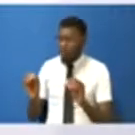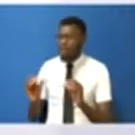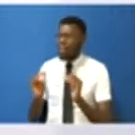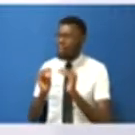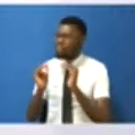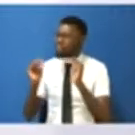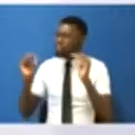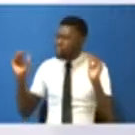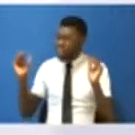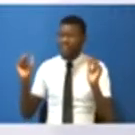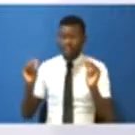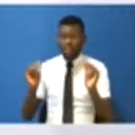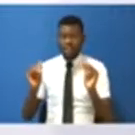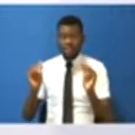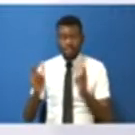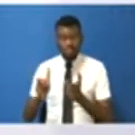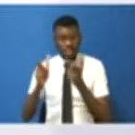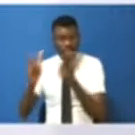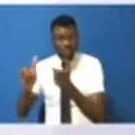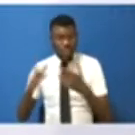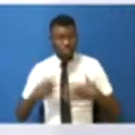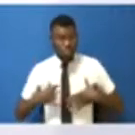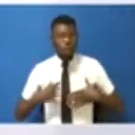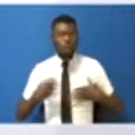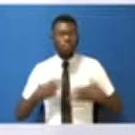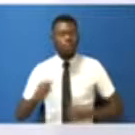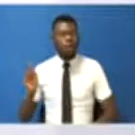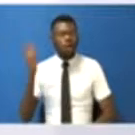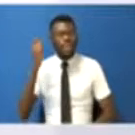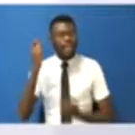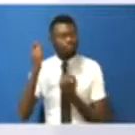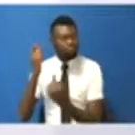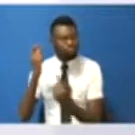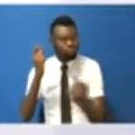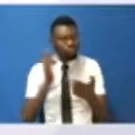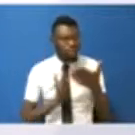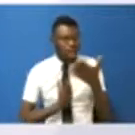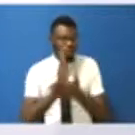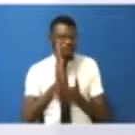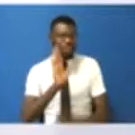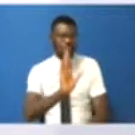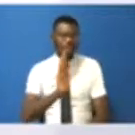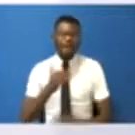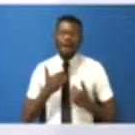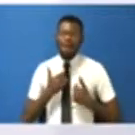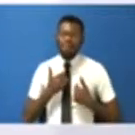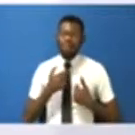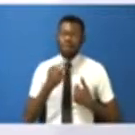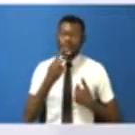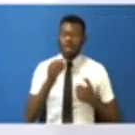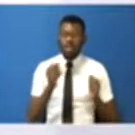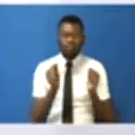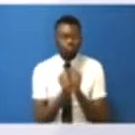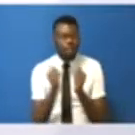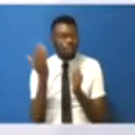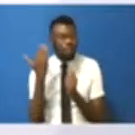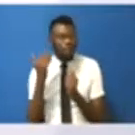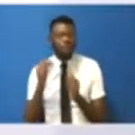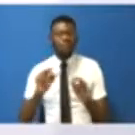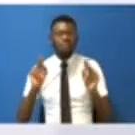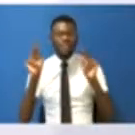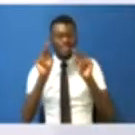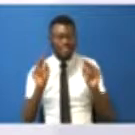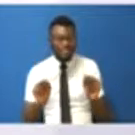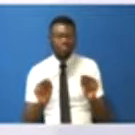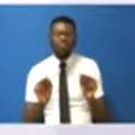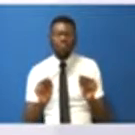people that every kenyan wherever they are has a right to self-determine i wrote about this in 2010 with the international commission of